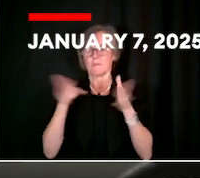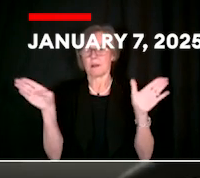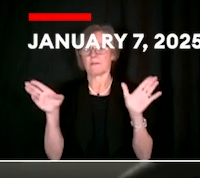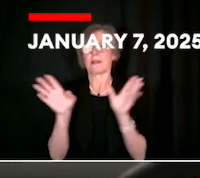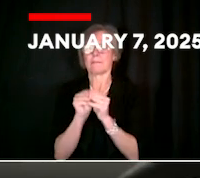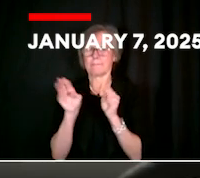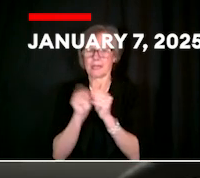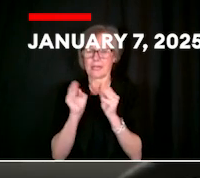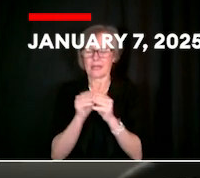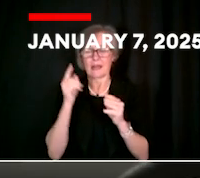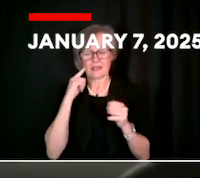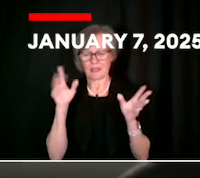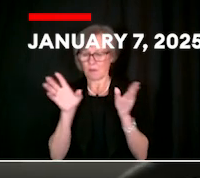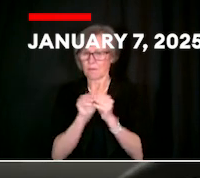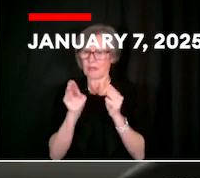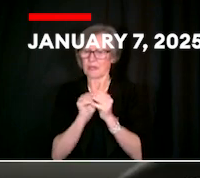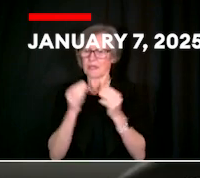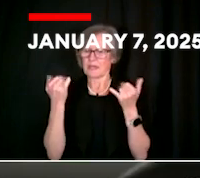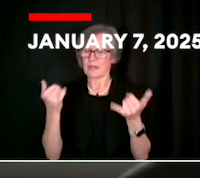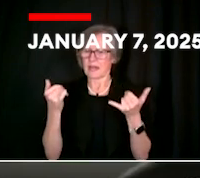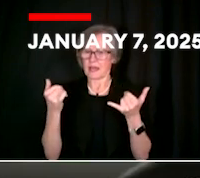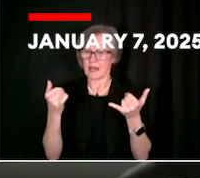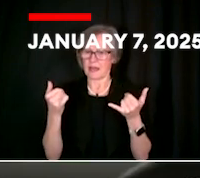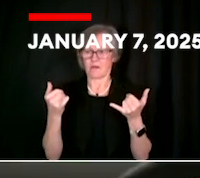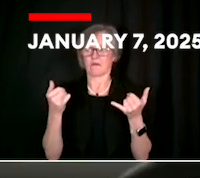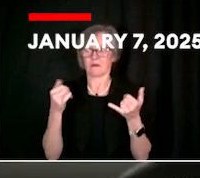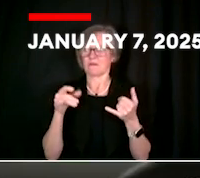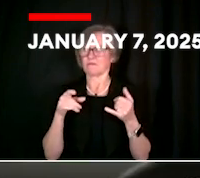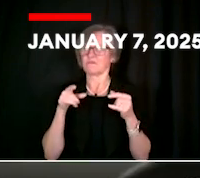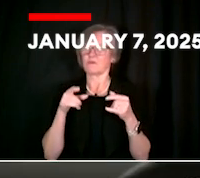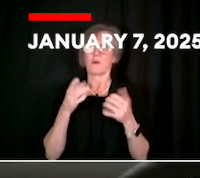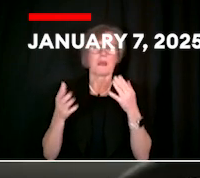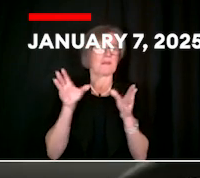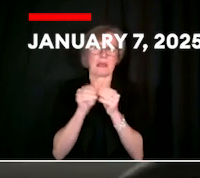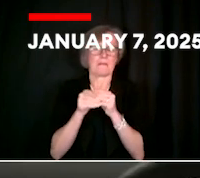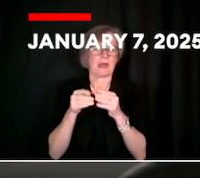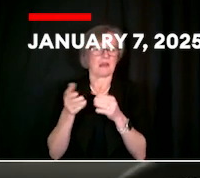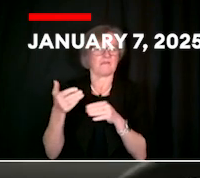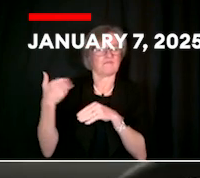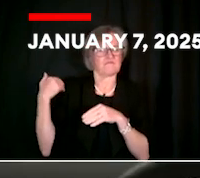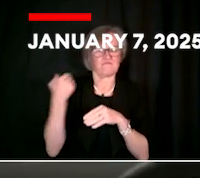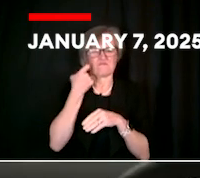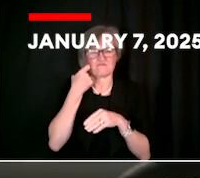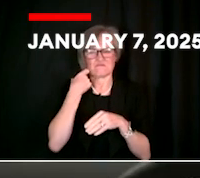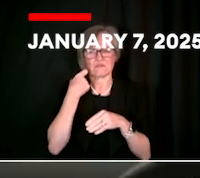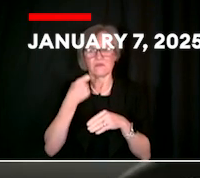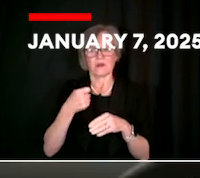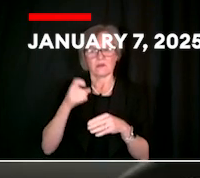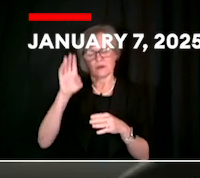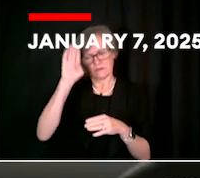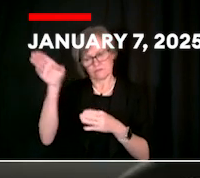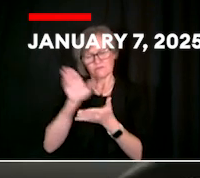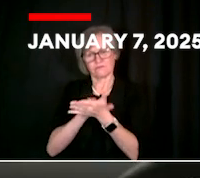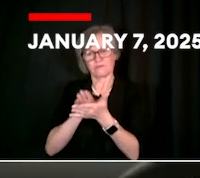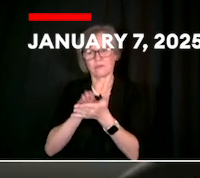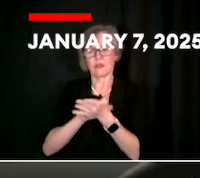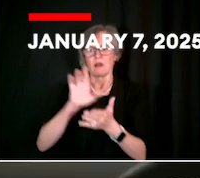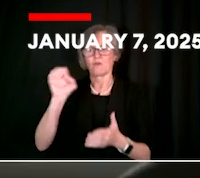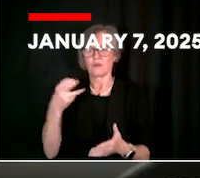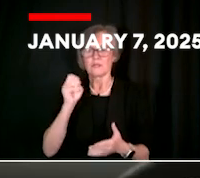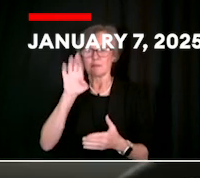believe they're meeting now as we speak, if they met earlier. And really want to take a hat off to Rich Bury, the CEO of Robin